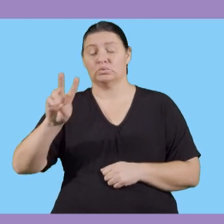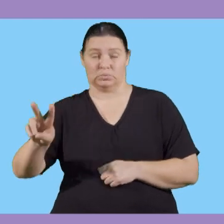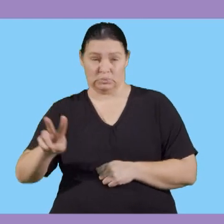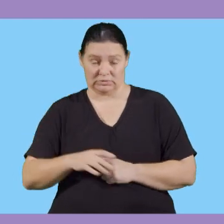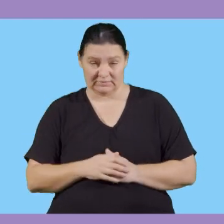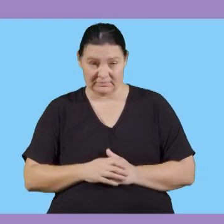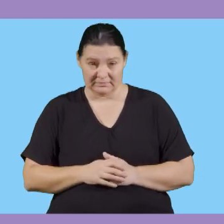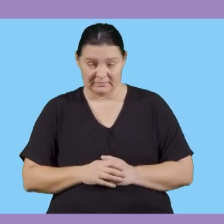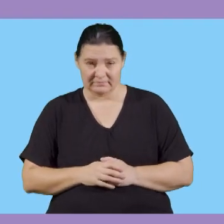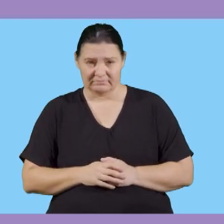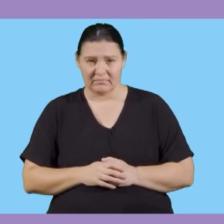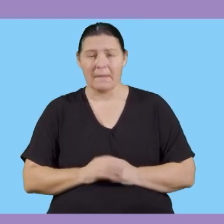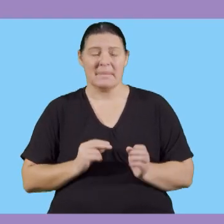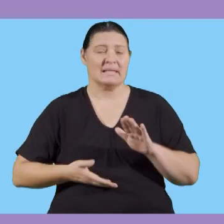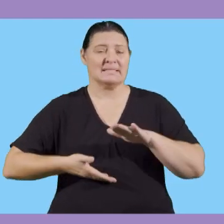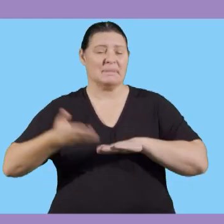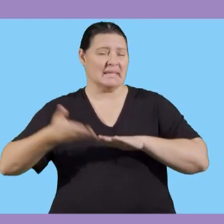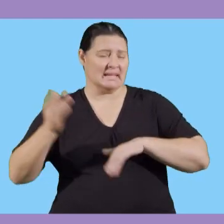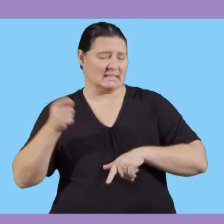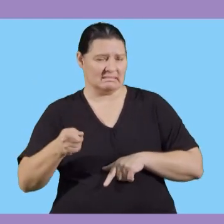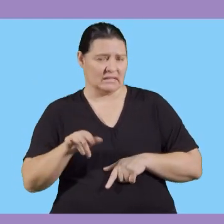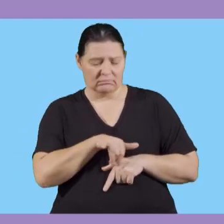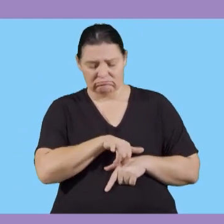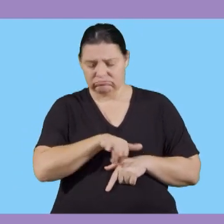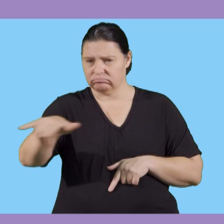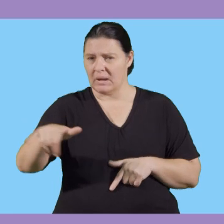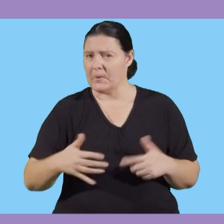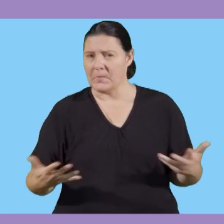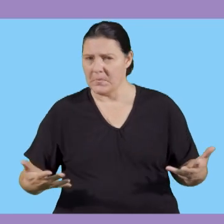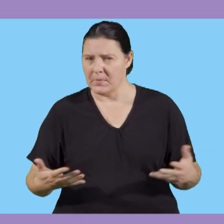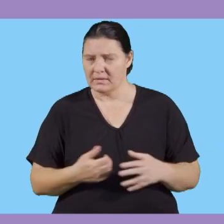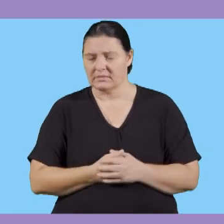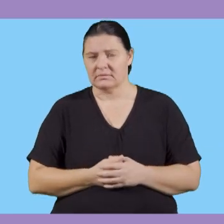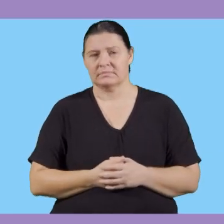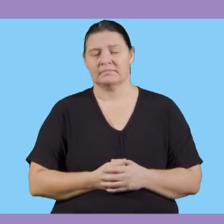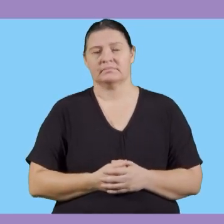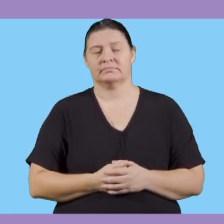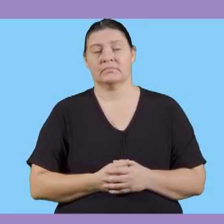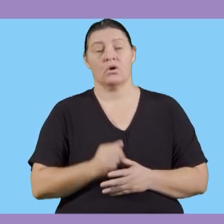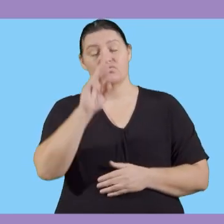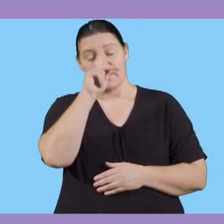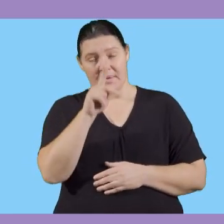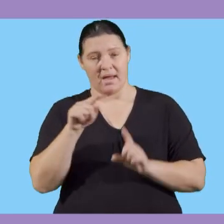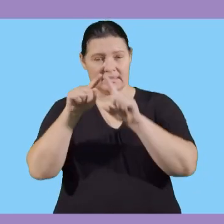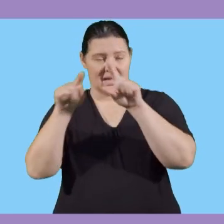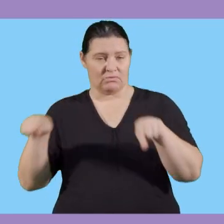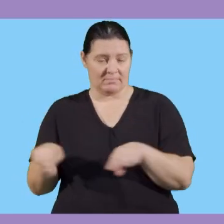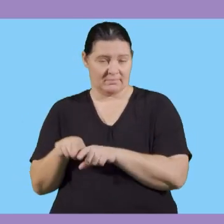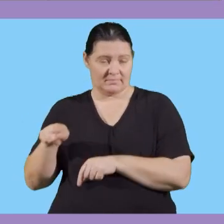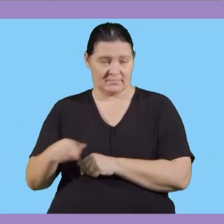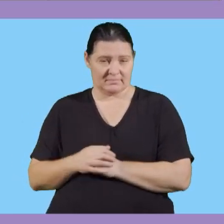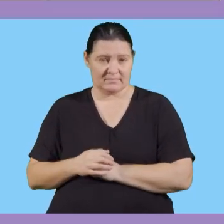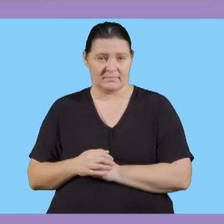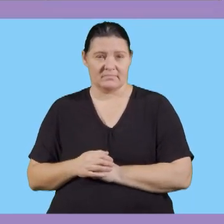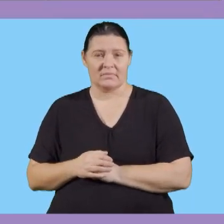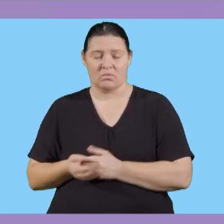10,542 kilometers away. At what speed is the plane traveling? So remember, we have